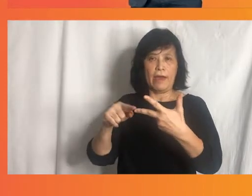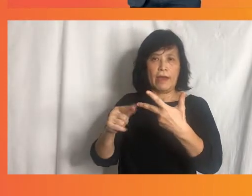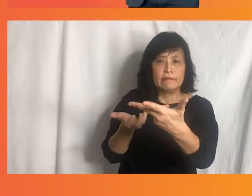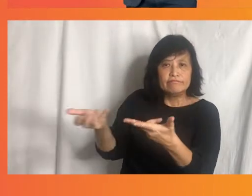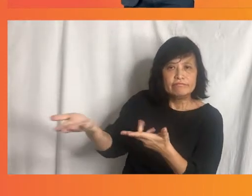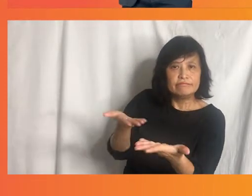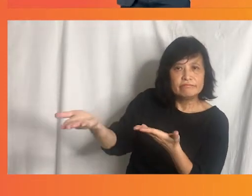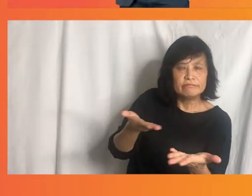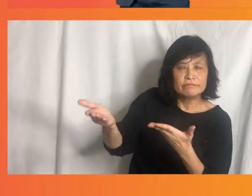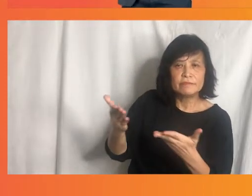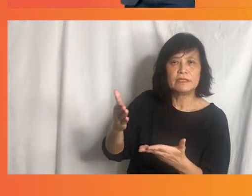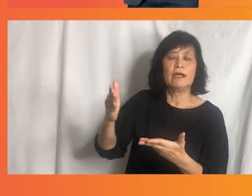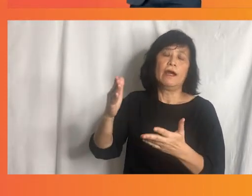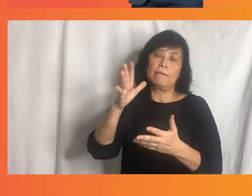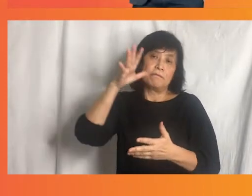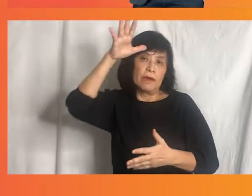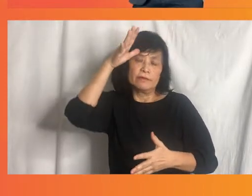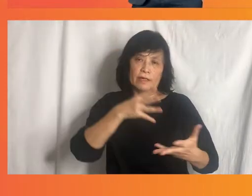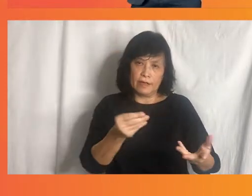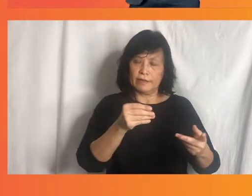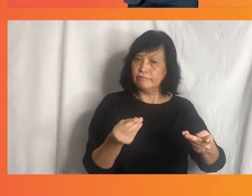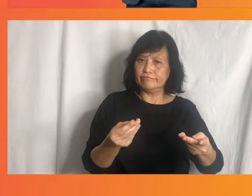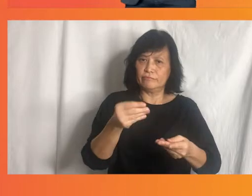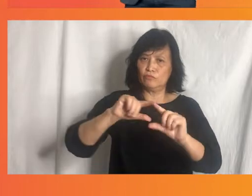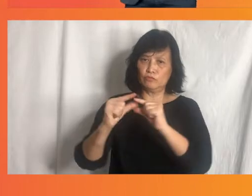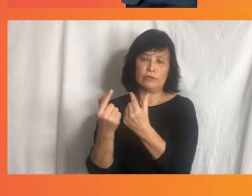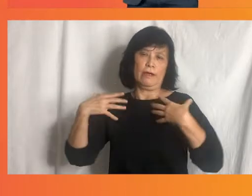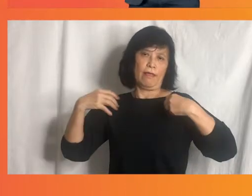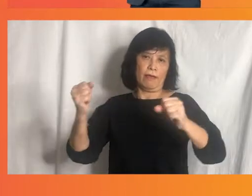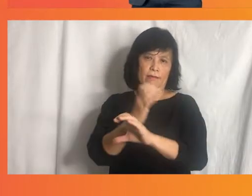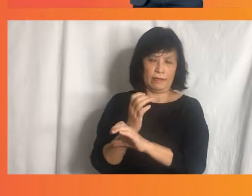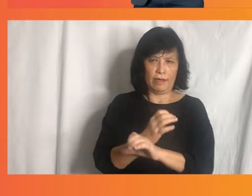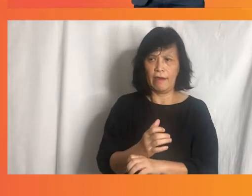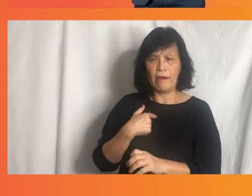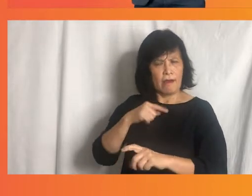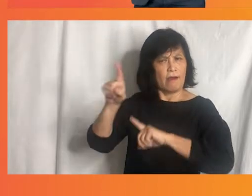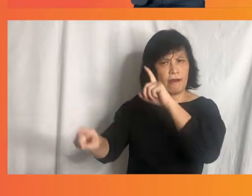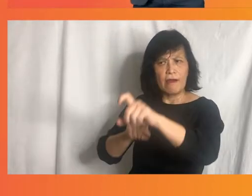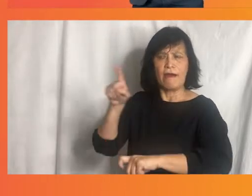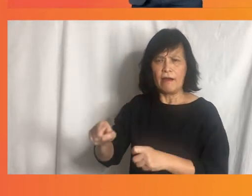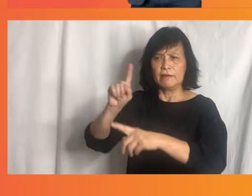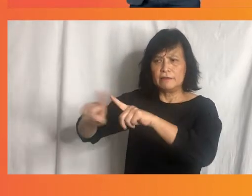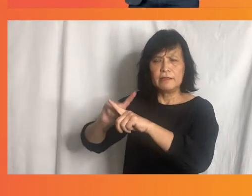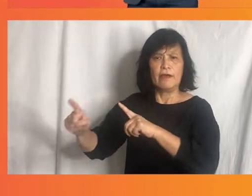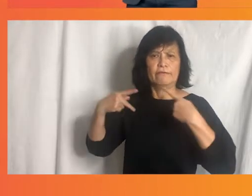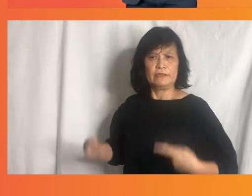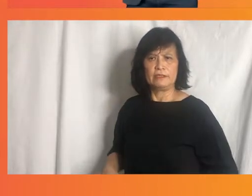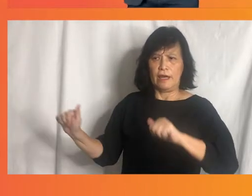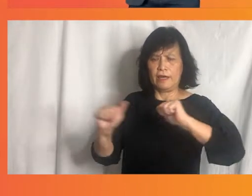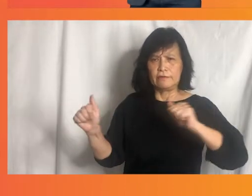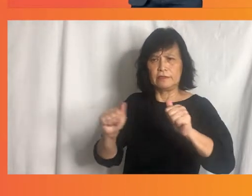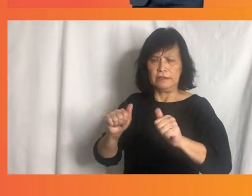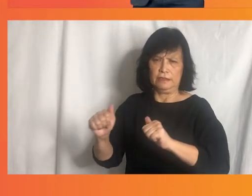caregivers. Know the guidelines and ask or discuss physical activity at every opportunity, and